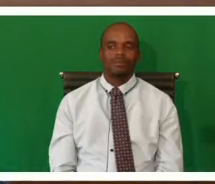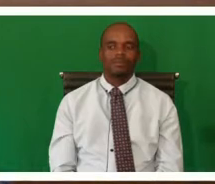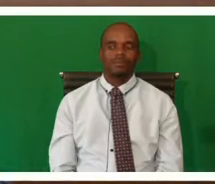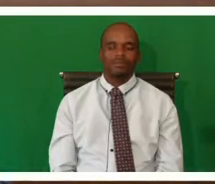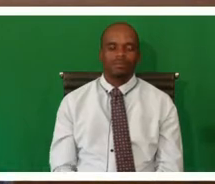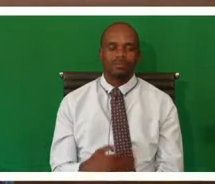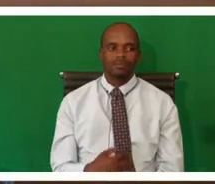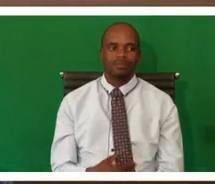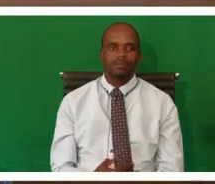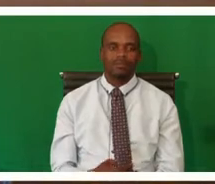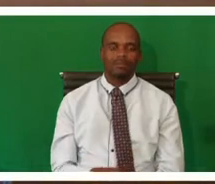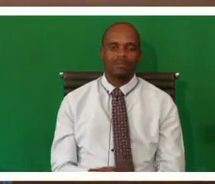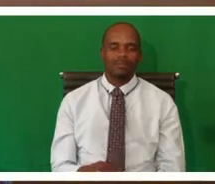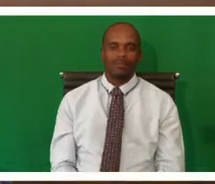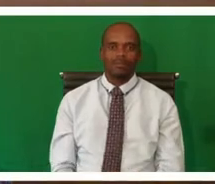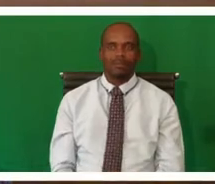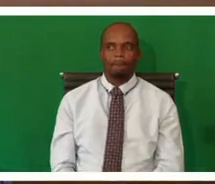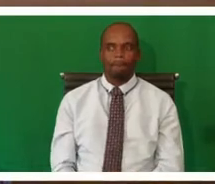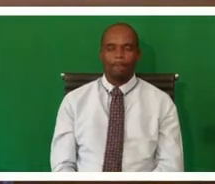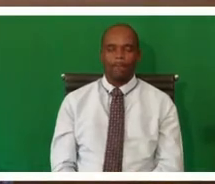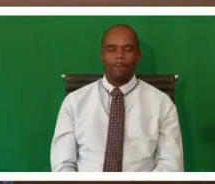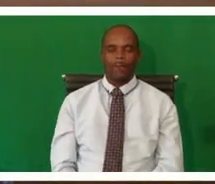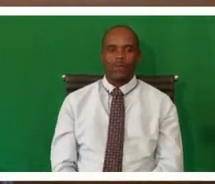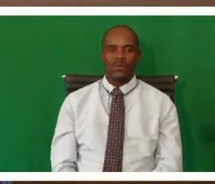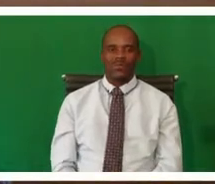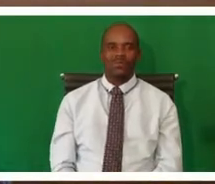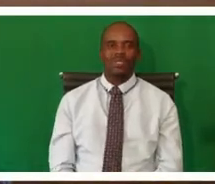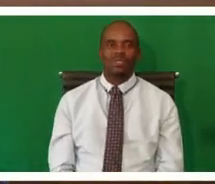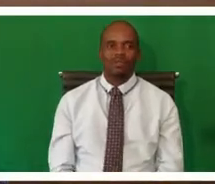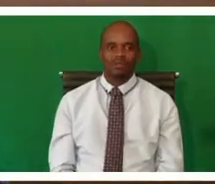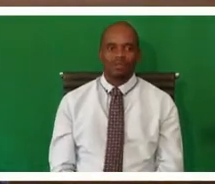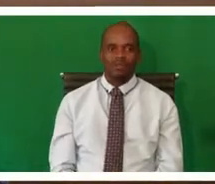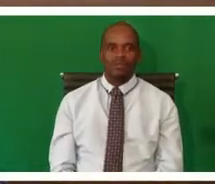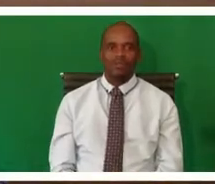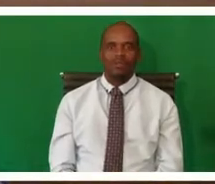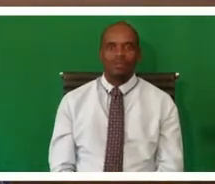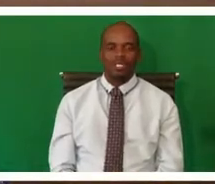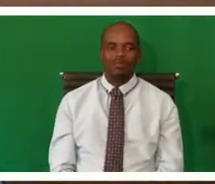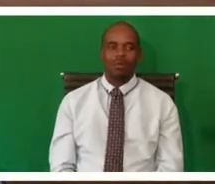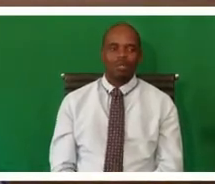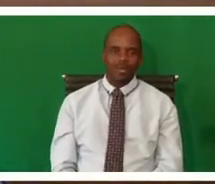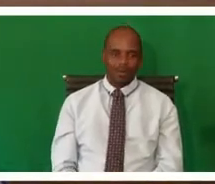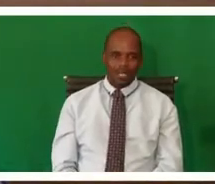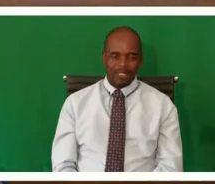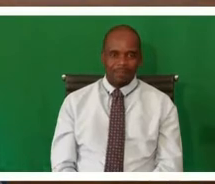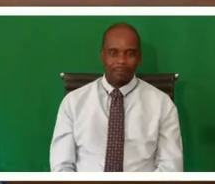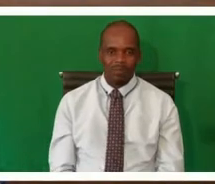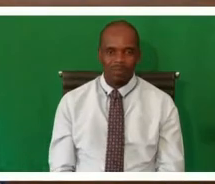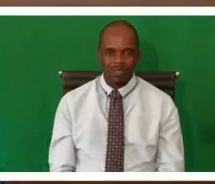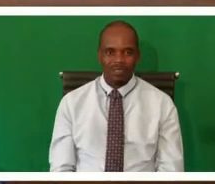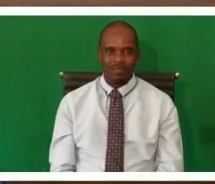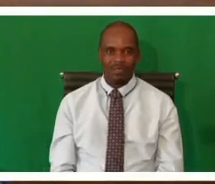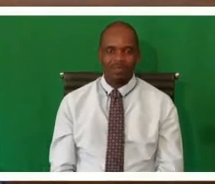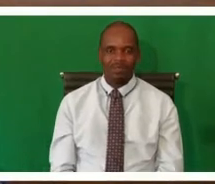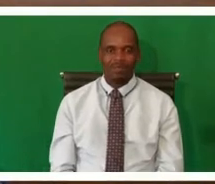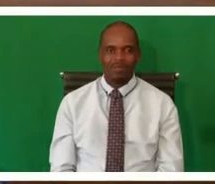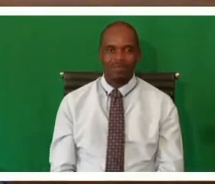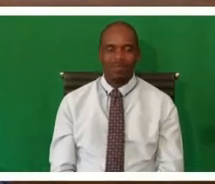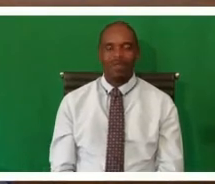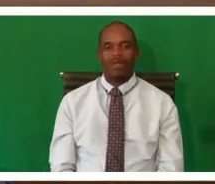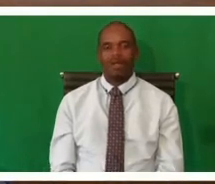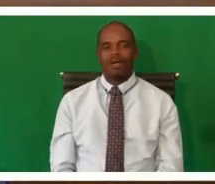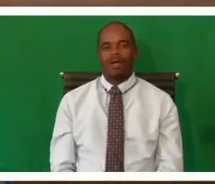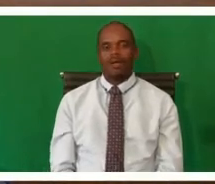production inputs. Indeed, batho ba rona ba sebetsang dipolasing tse nyanyana, jwale ke nako ya hore ka nnete re seke ra bua ka